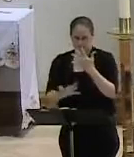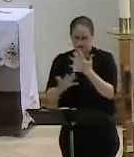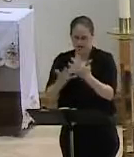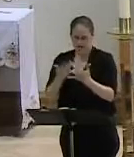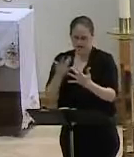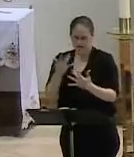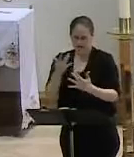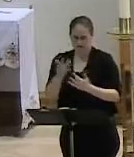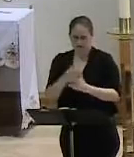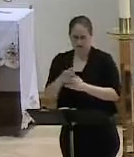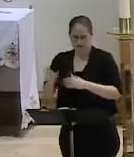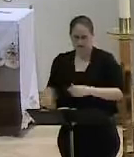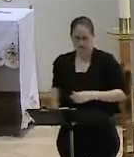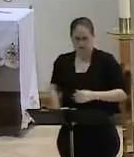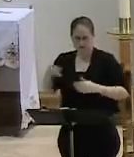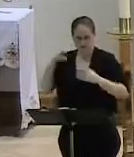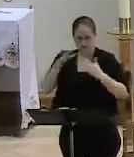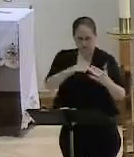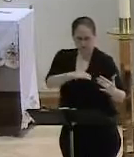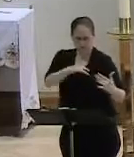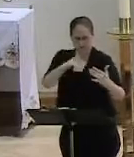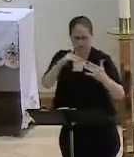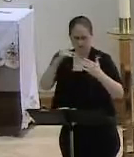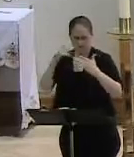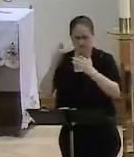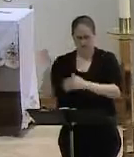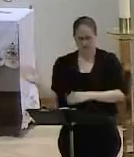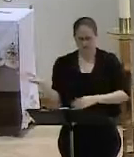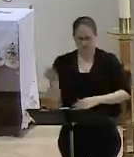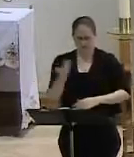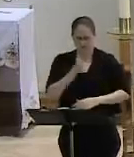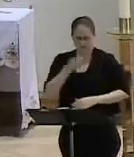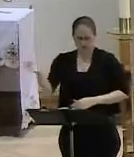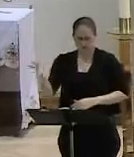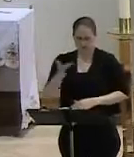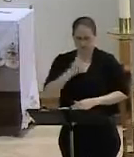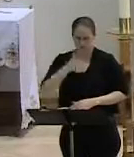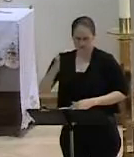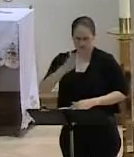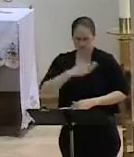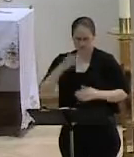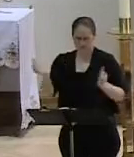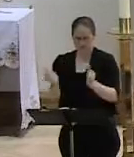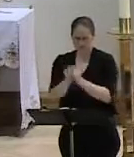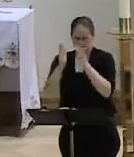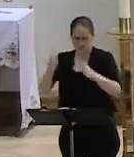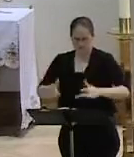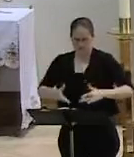Our eyes be